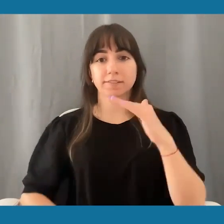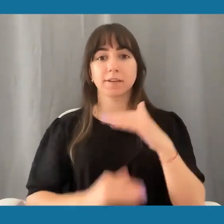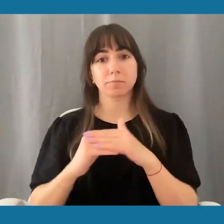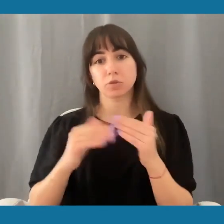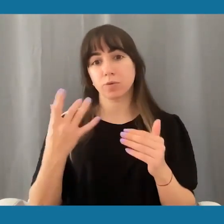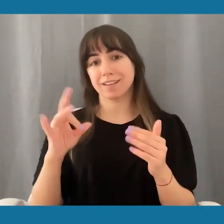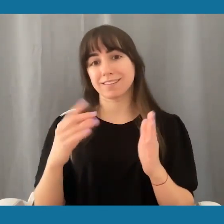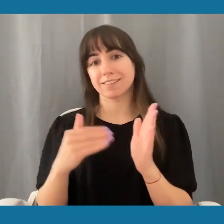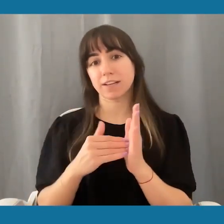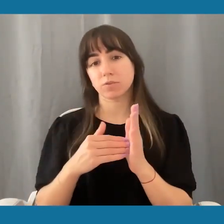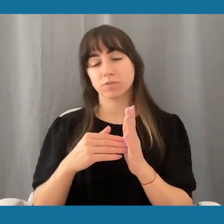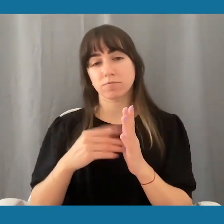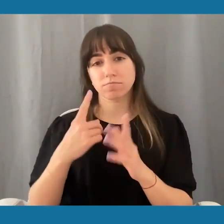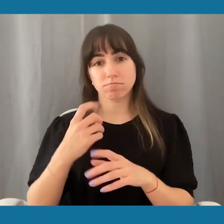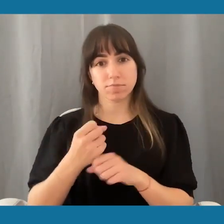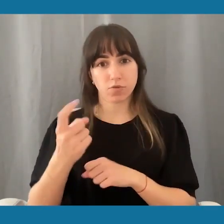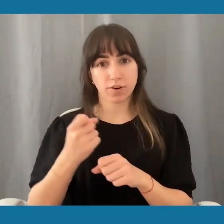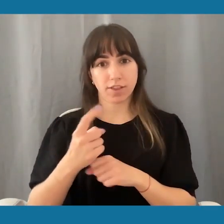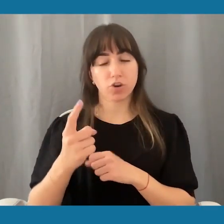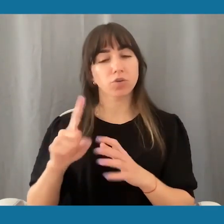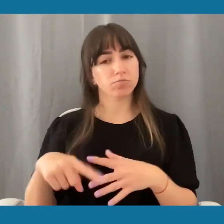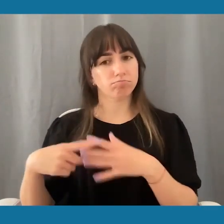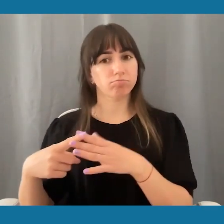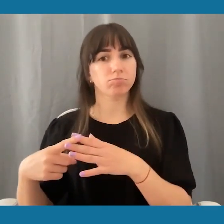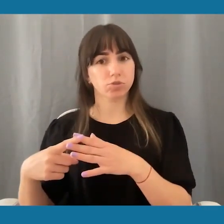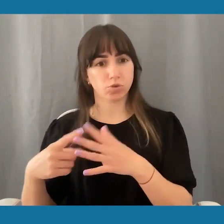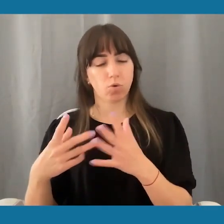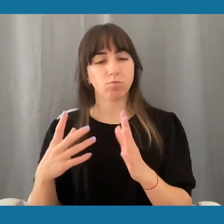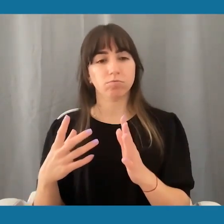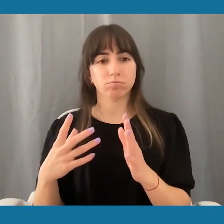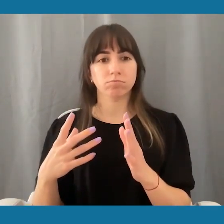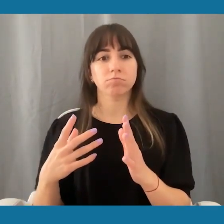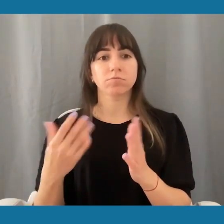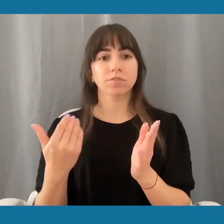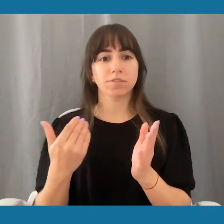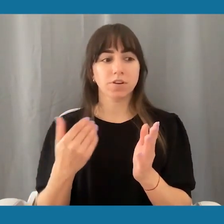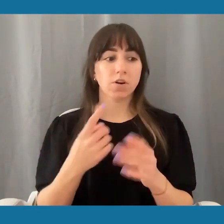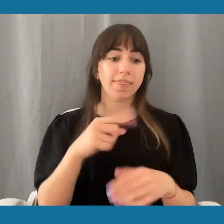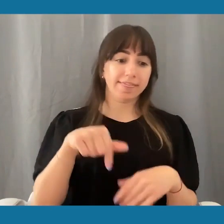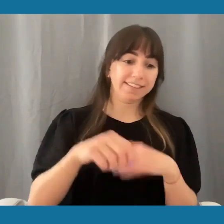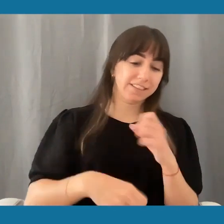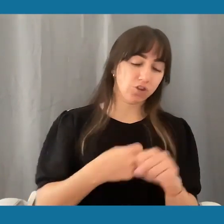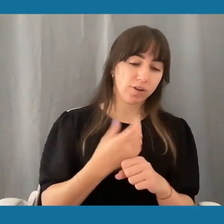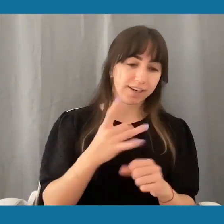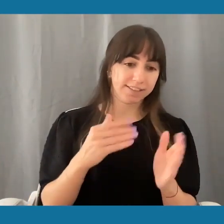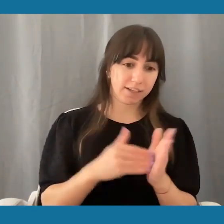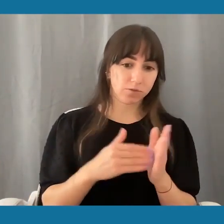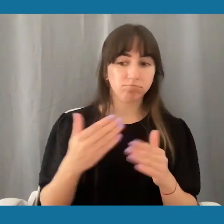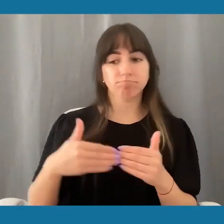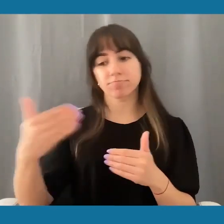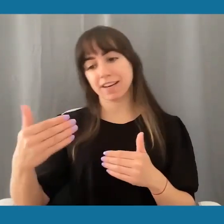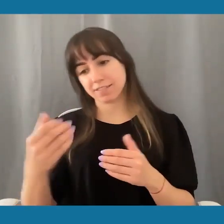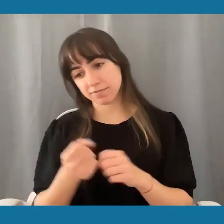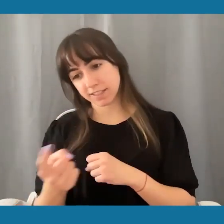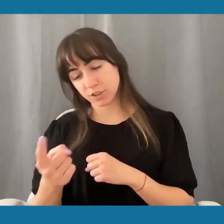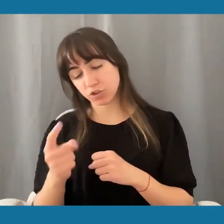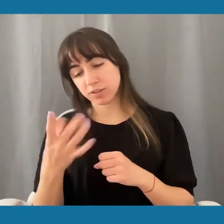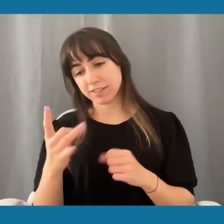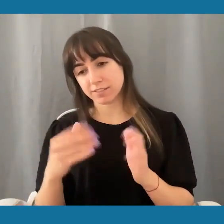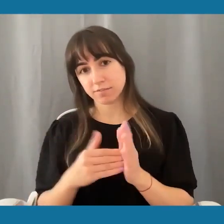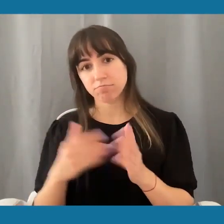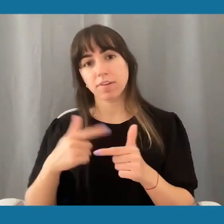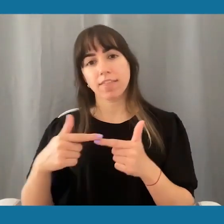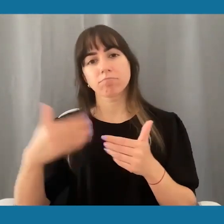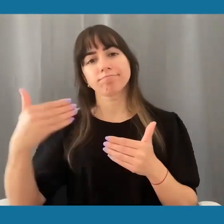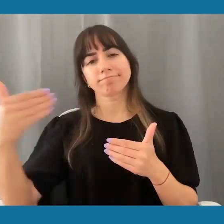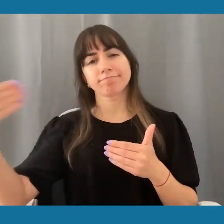$18,000 in the next year, and occasionally that amount goes up as well. If individuals have leftover 529 college savings plans,